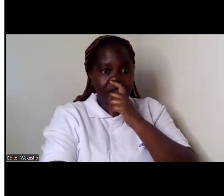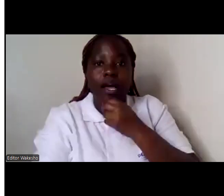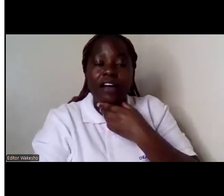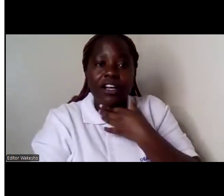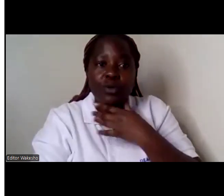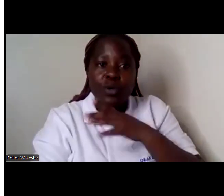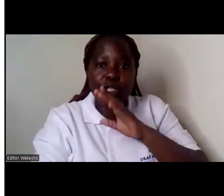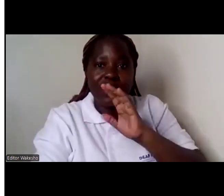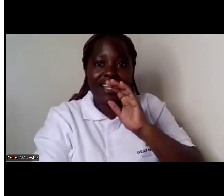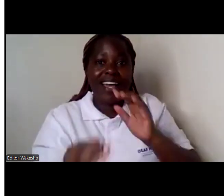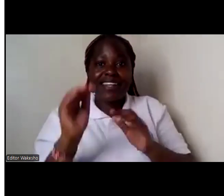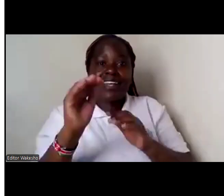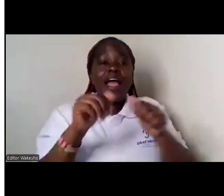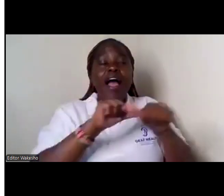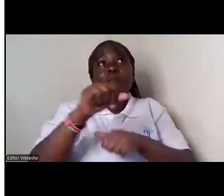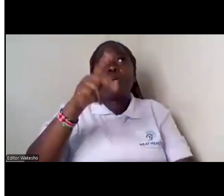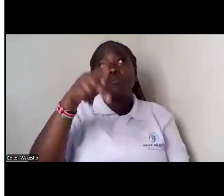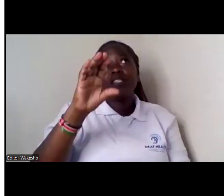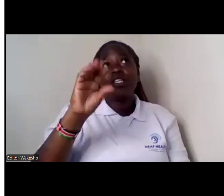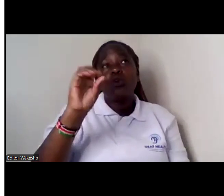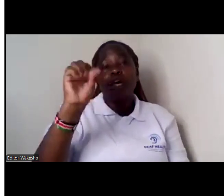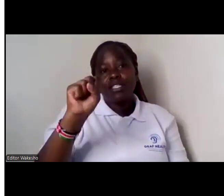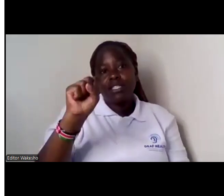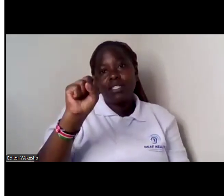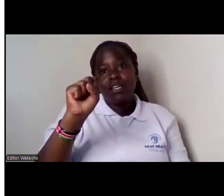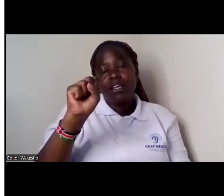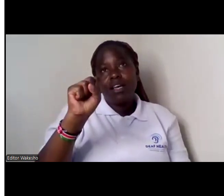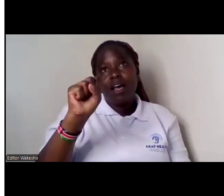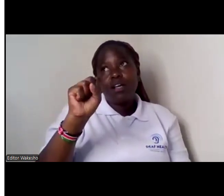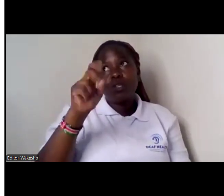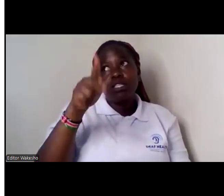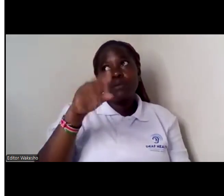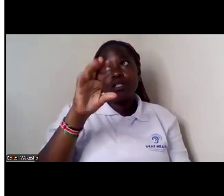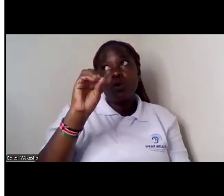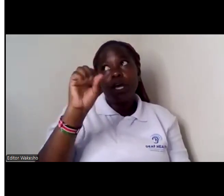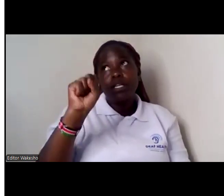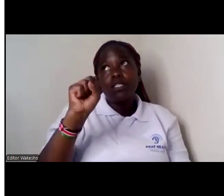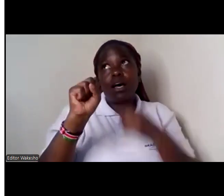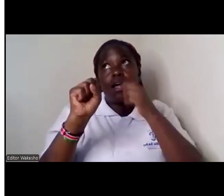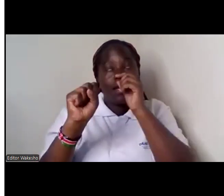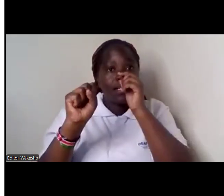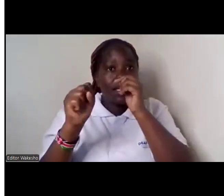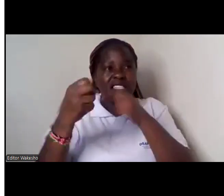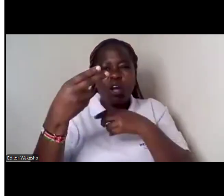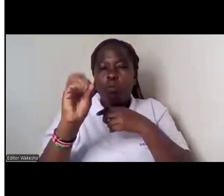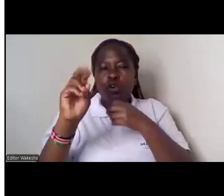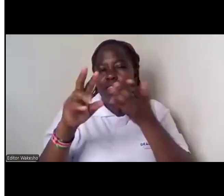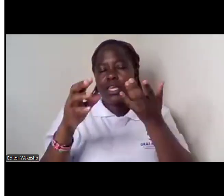Doc, I have a question, Daktari, about PCOS. Yes. So this PCOS,